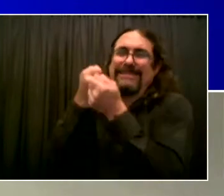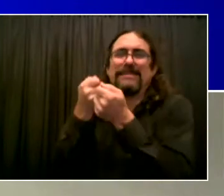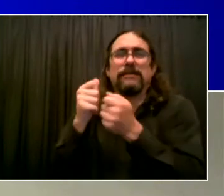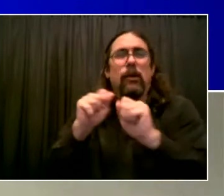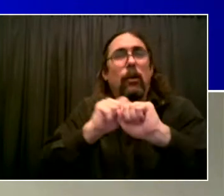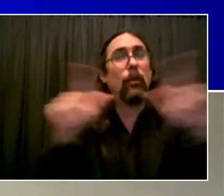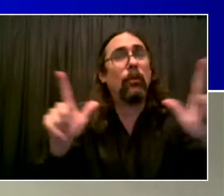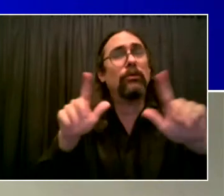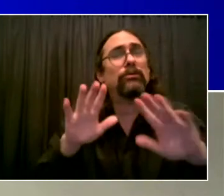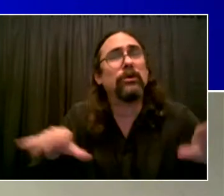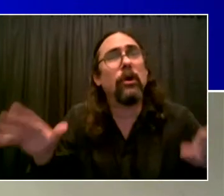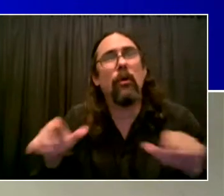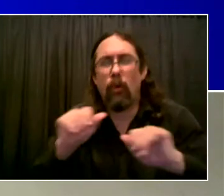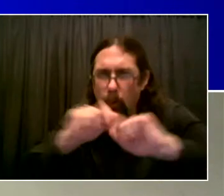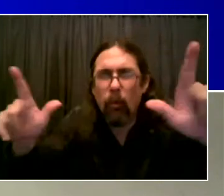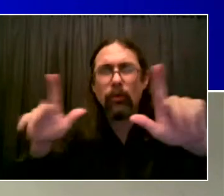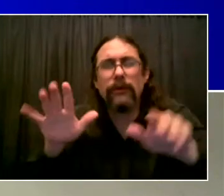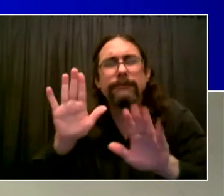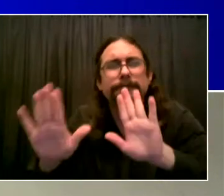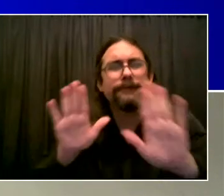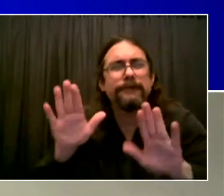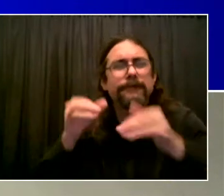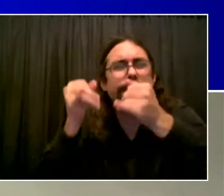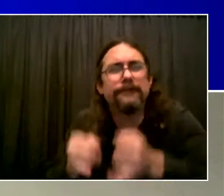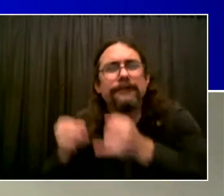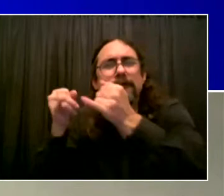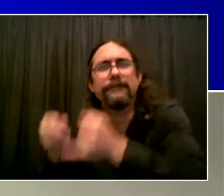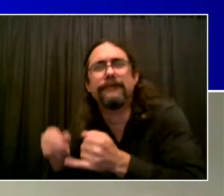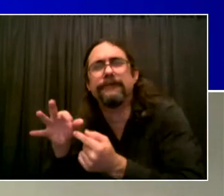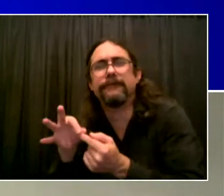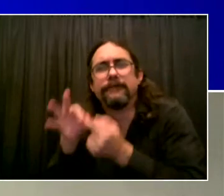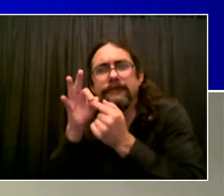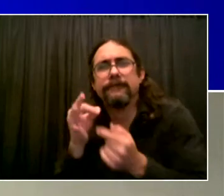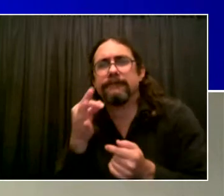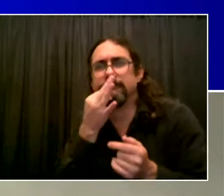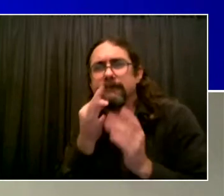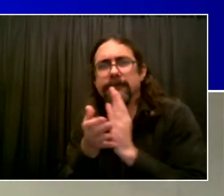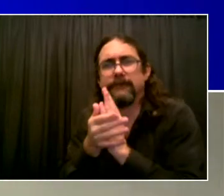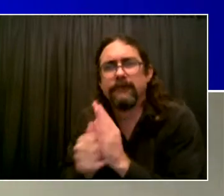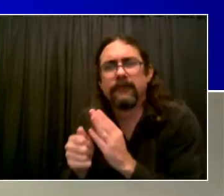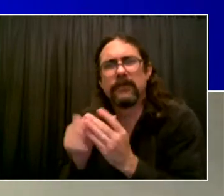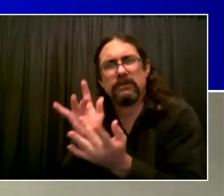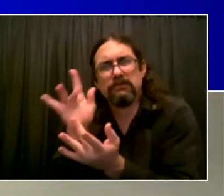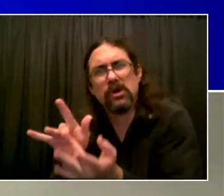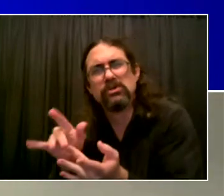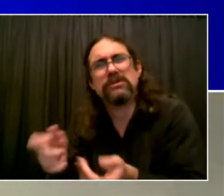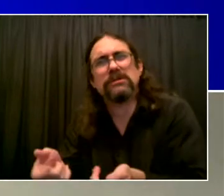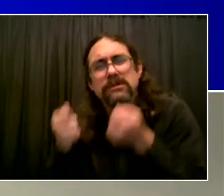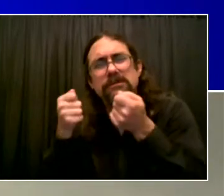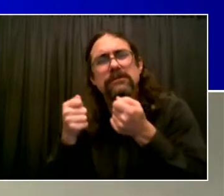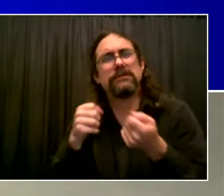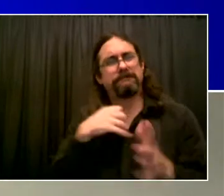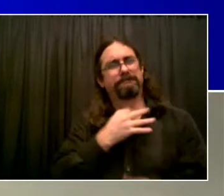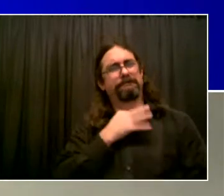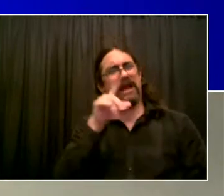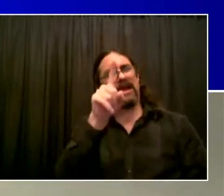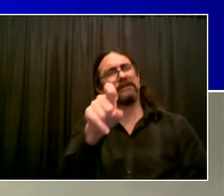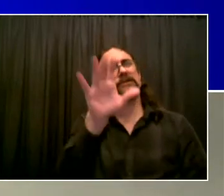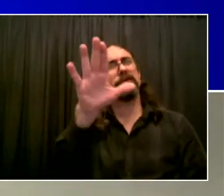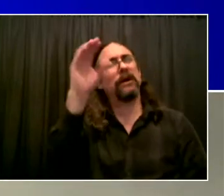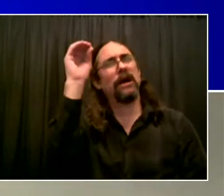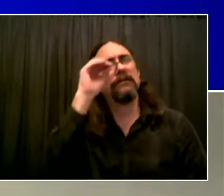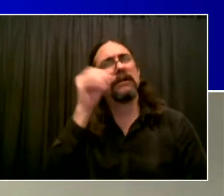small group. I want to hear your thoughts on that. From your own experience as a teacher, I'm sure you saw kids that you thought had a lot of